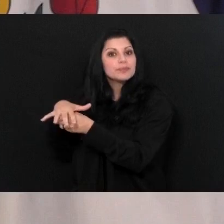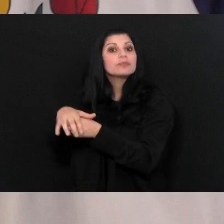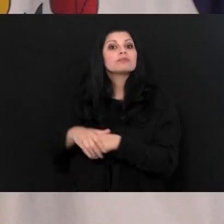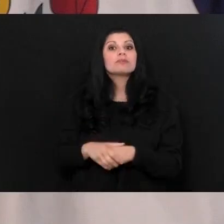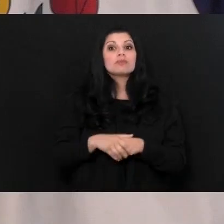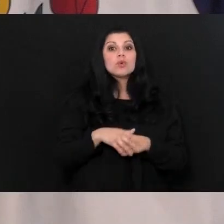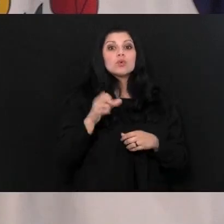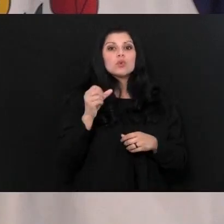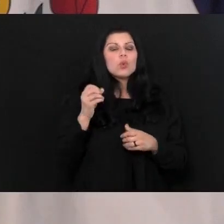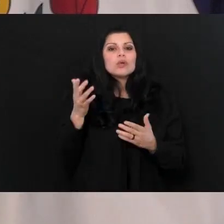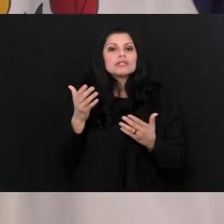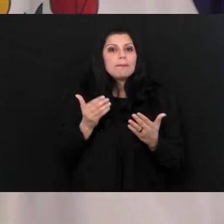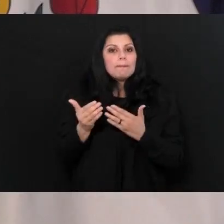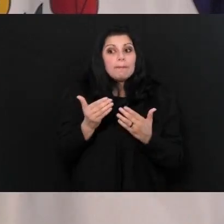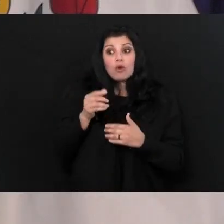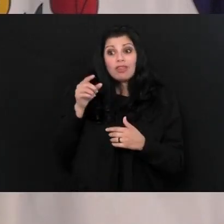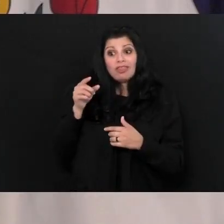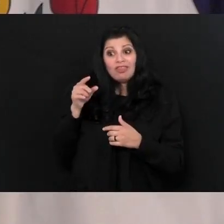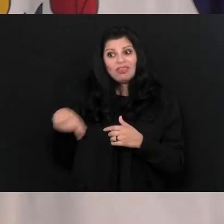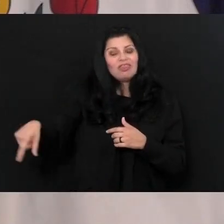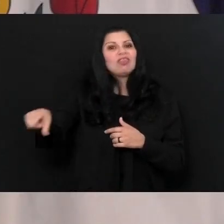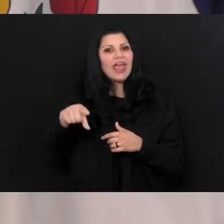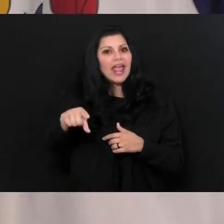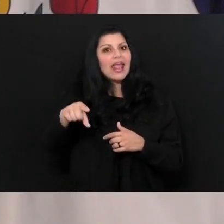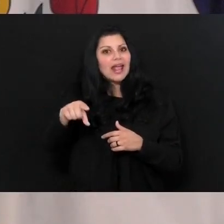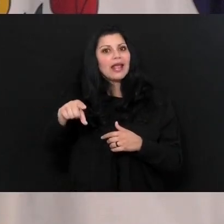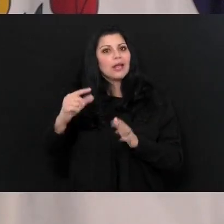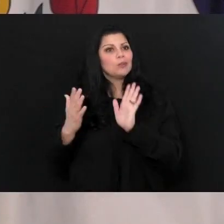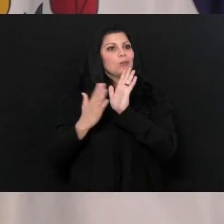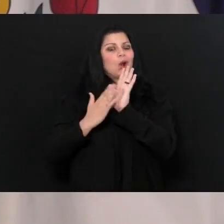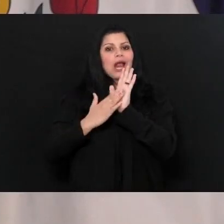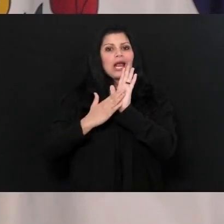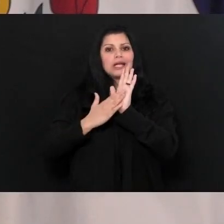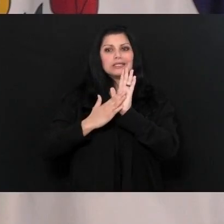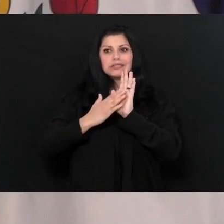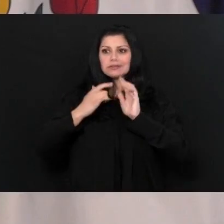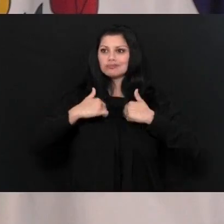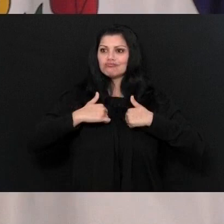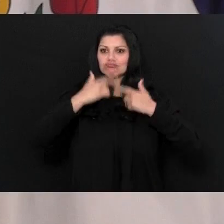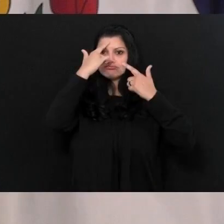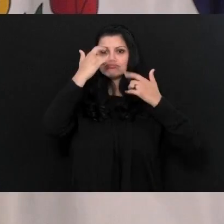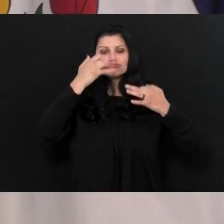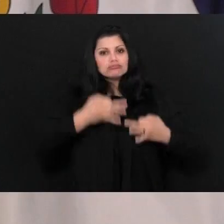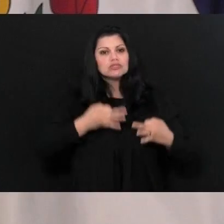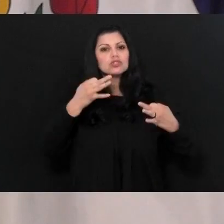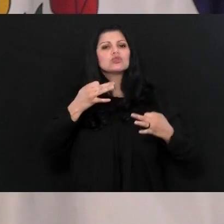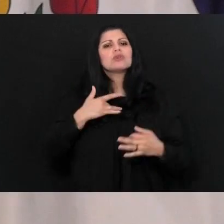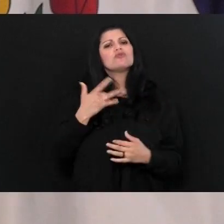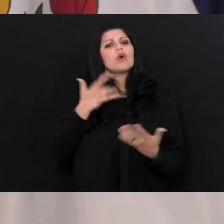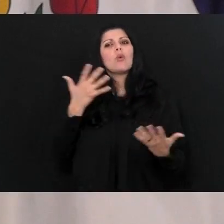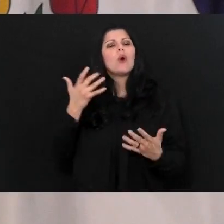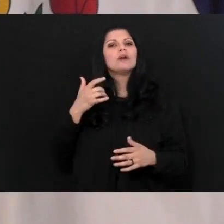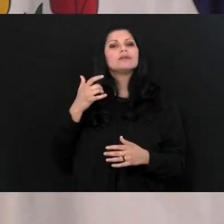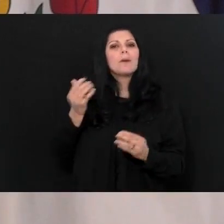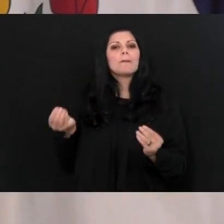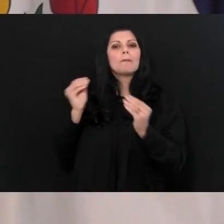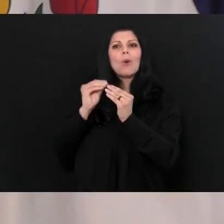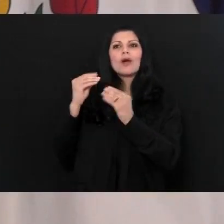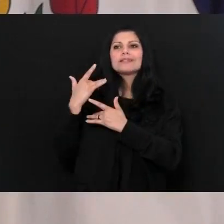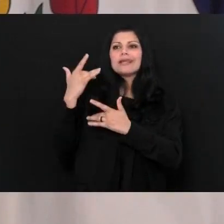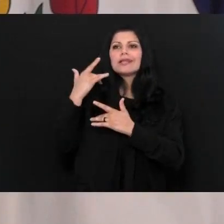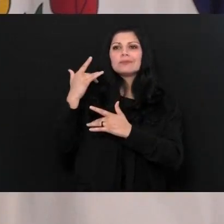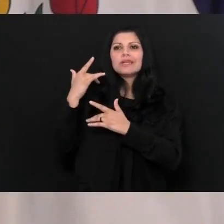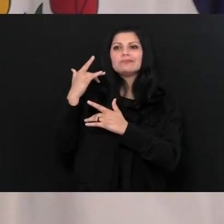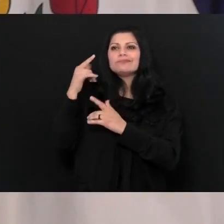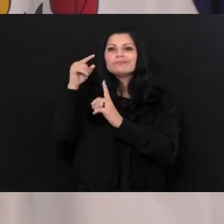me. So I think it's just more politics. The thing that I wish more than